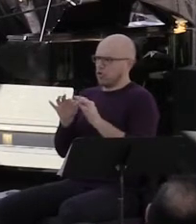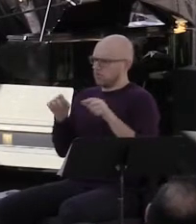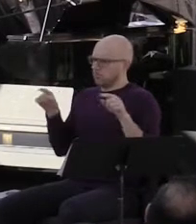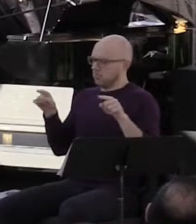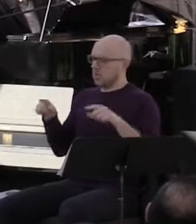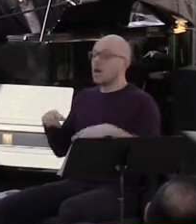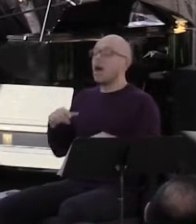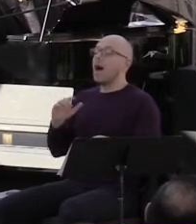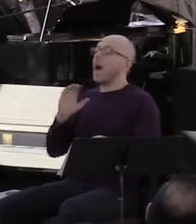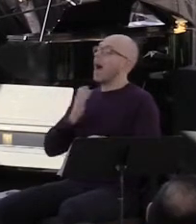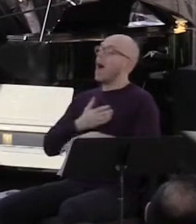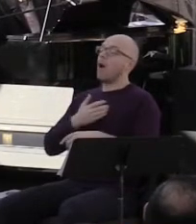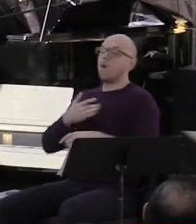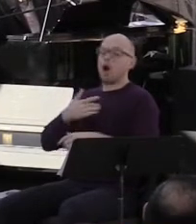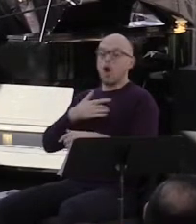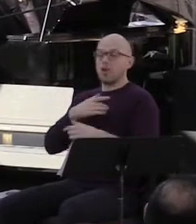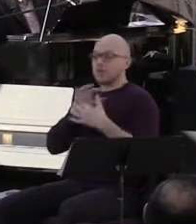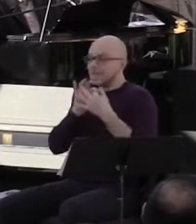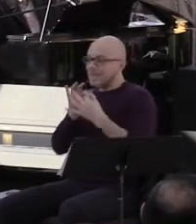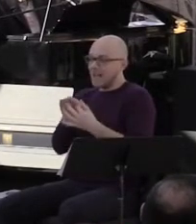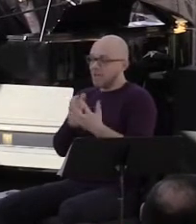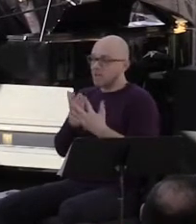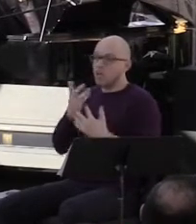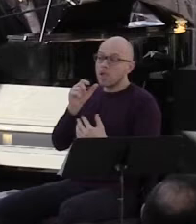Our hearts connect through life and love.